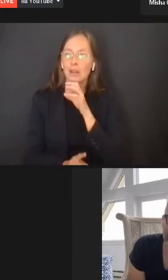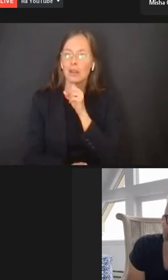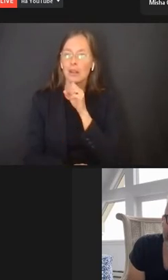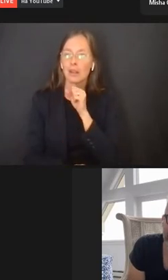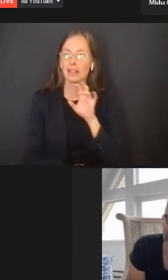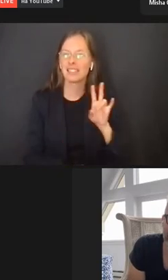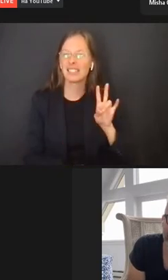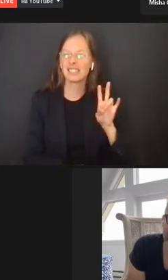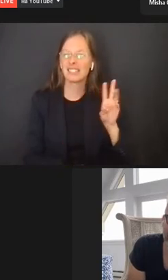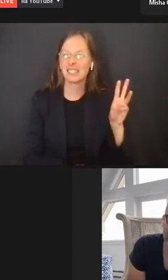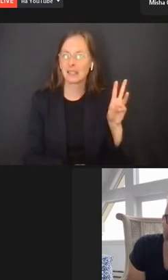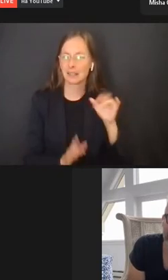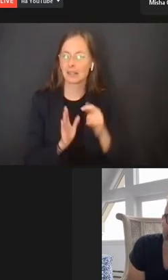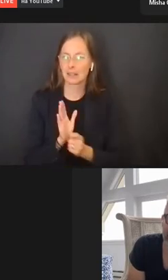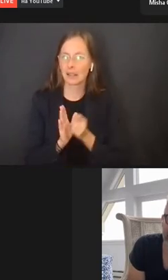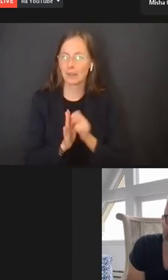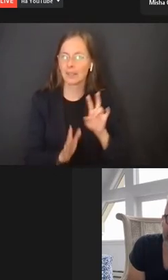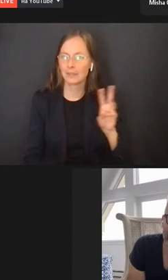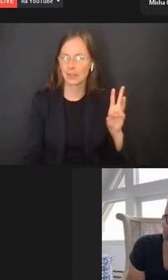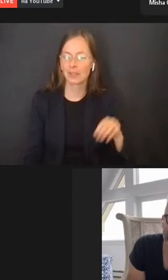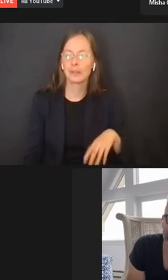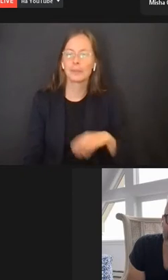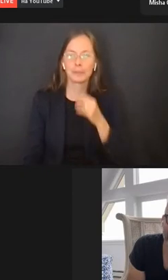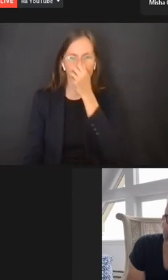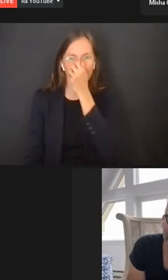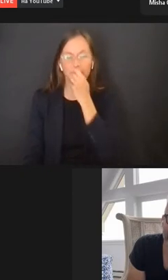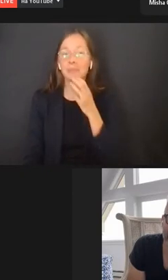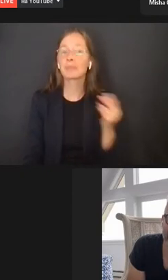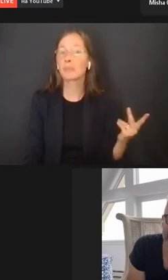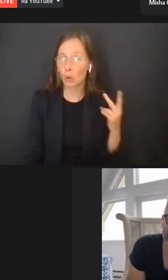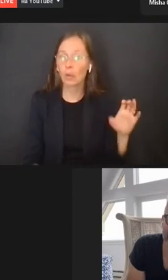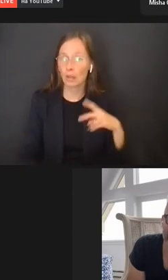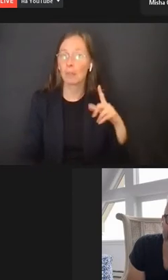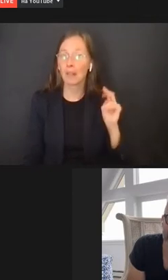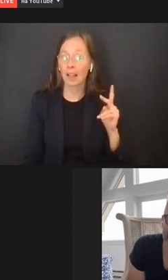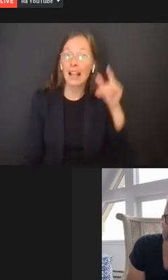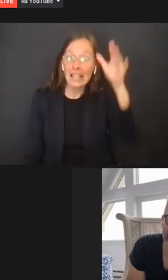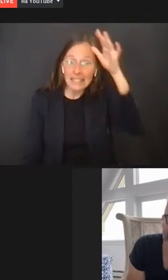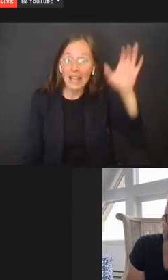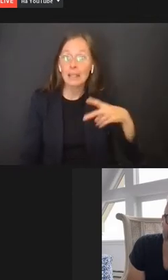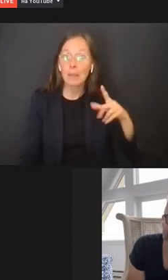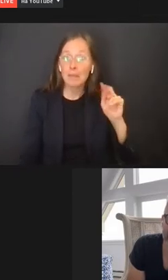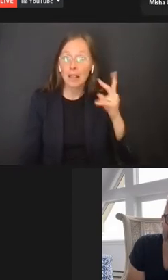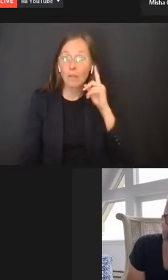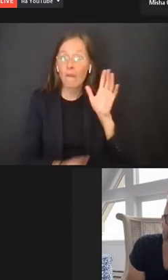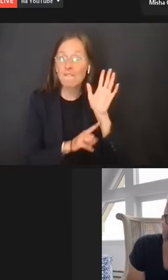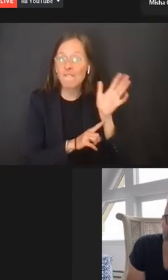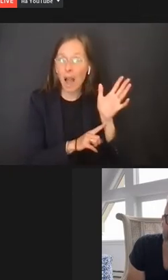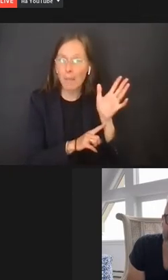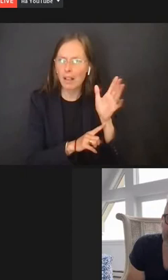76 at the time. And we did a plank, and he did a plank for 5 minutes. Isn't that